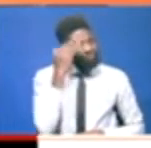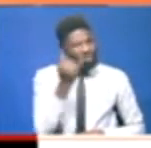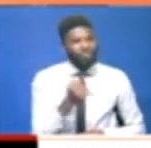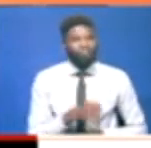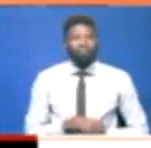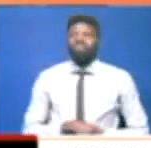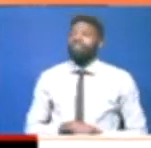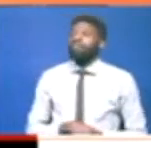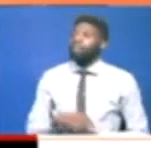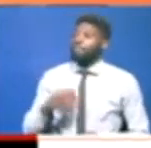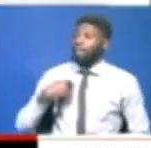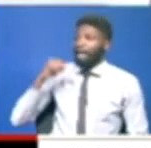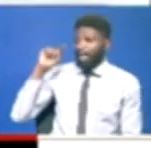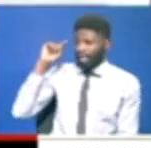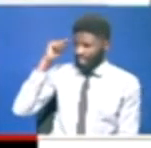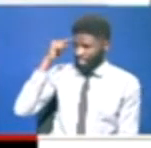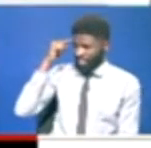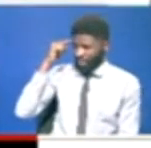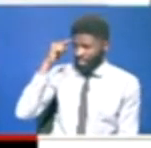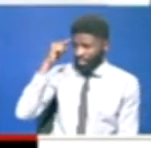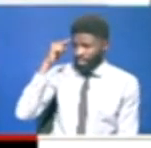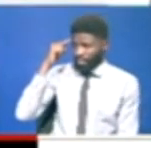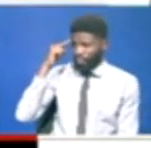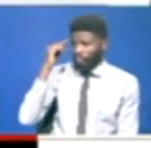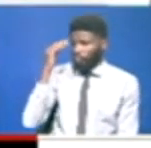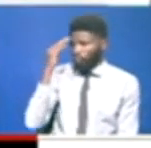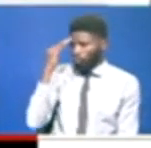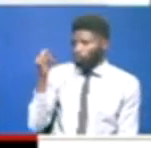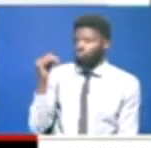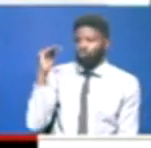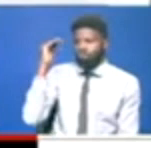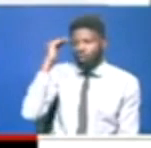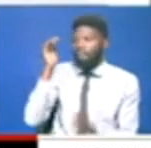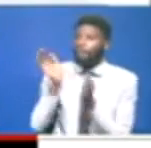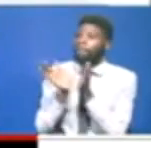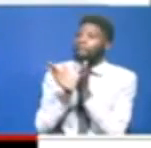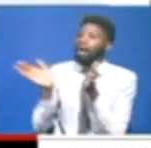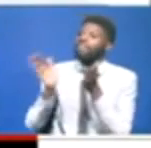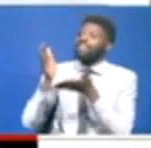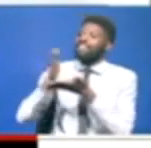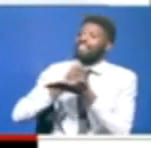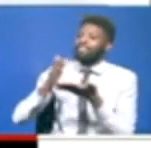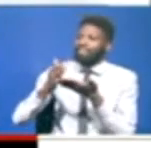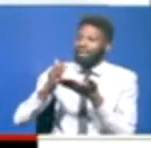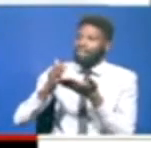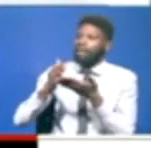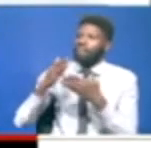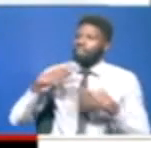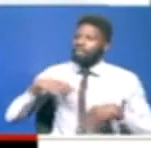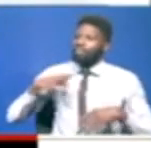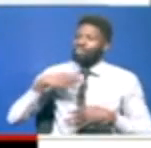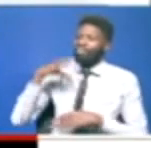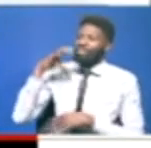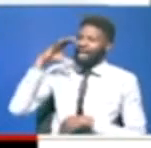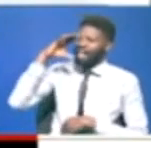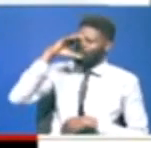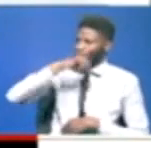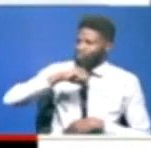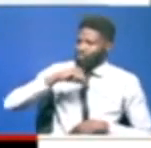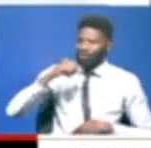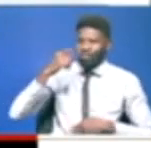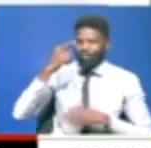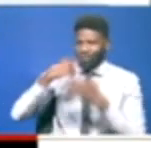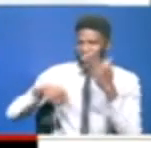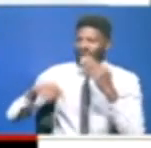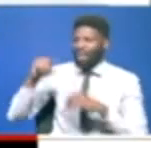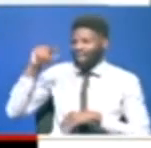I think it's because of the... You know, in the public sector, the assumption is that there will be money from the government. Mm-hmm. And therefore,